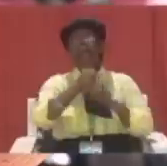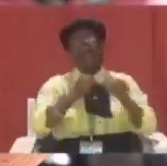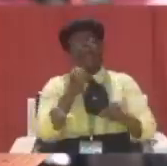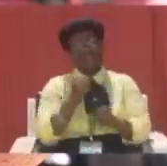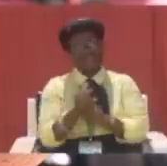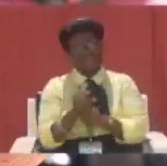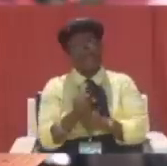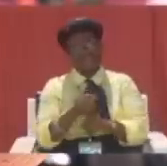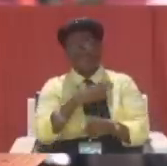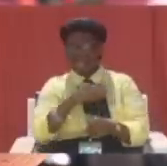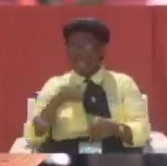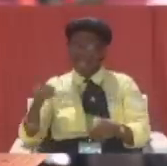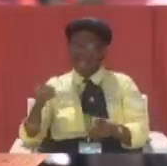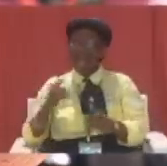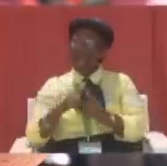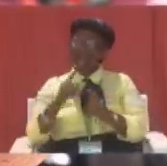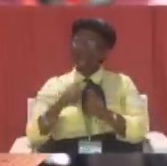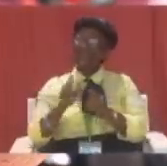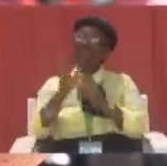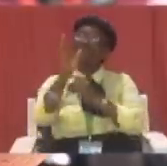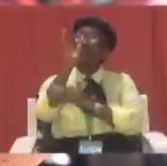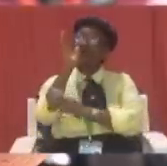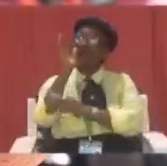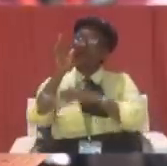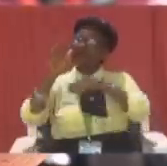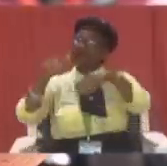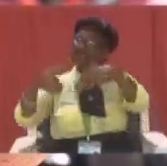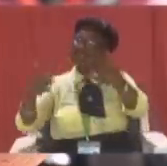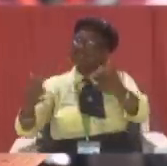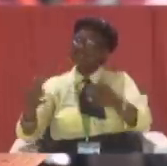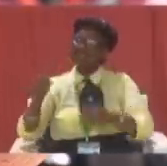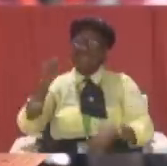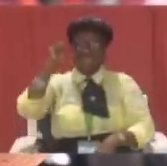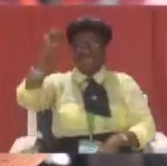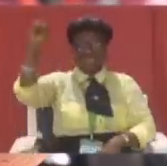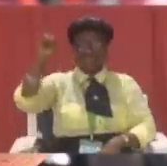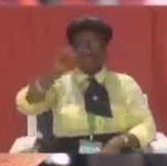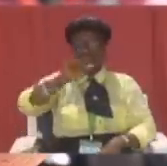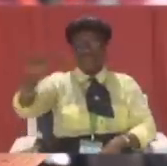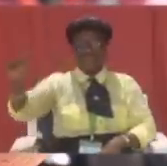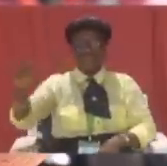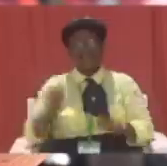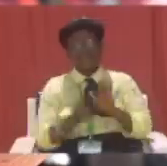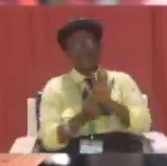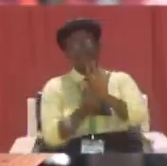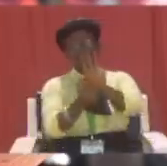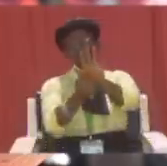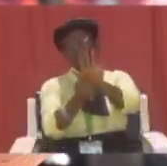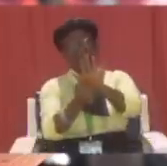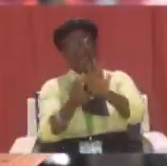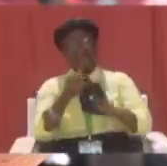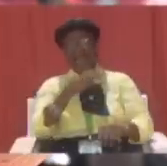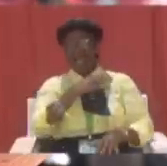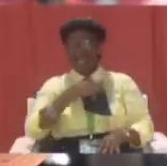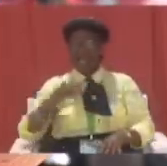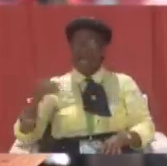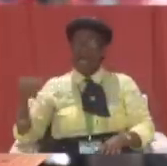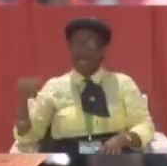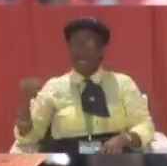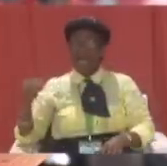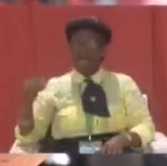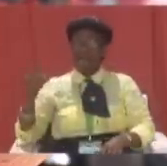And then God gave him a sign, and the sign